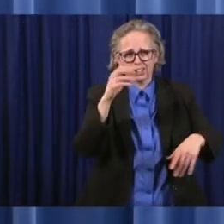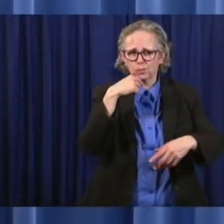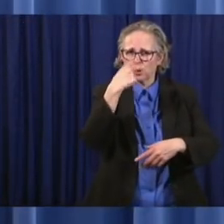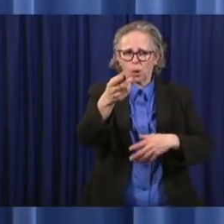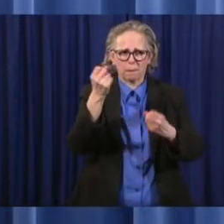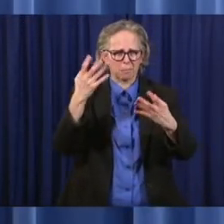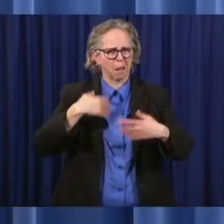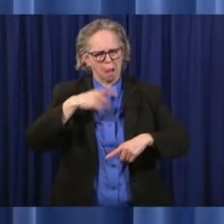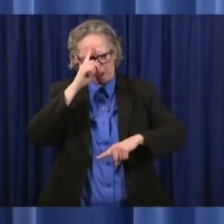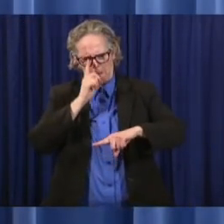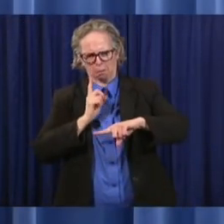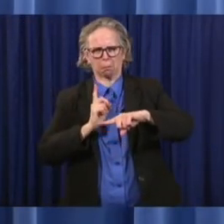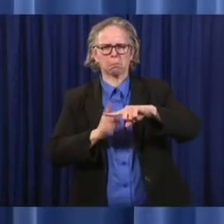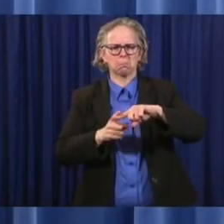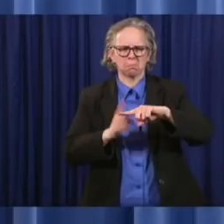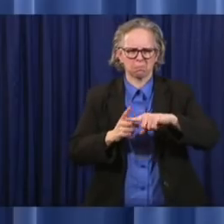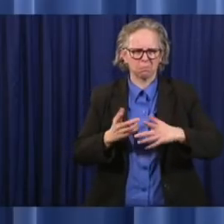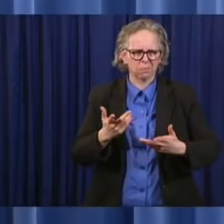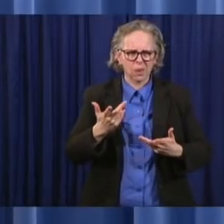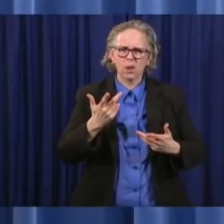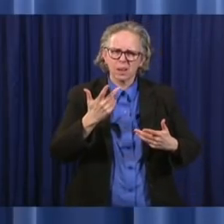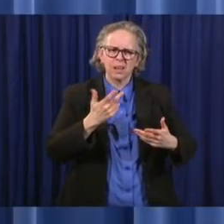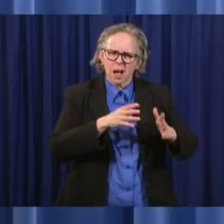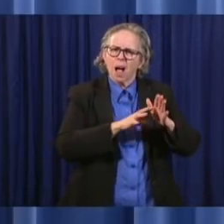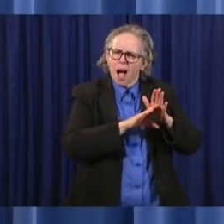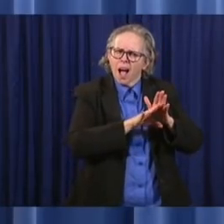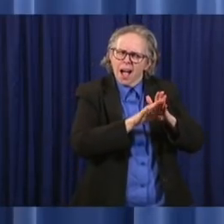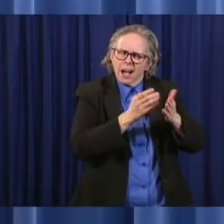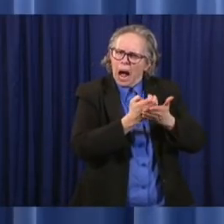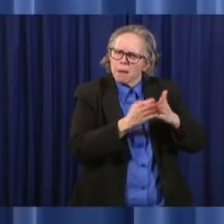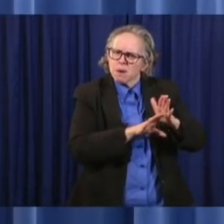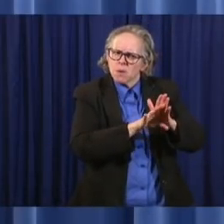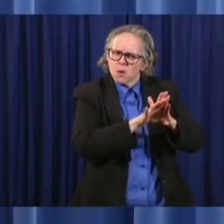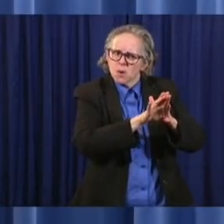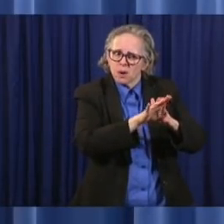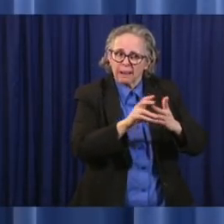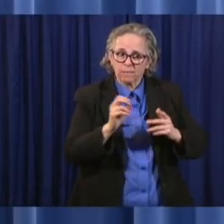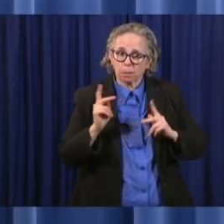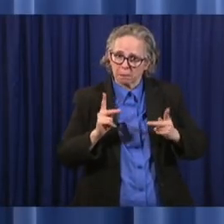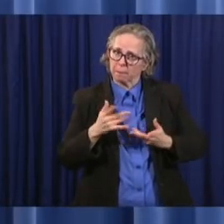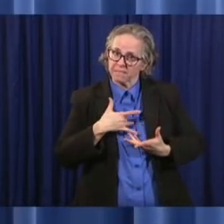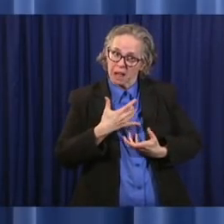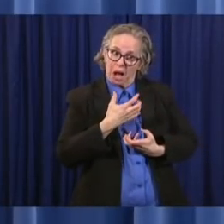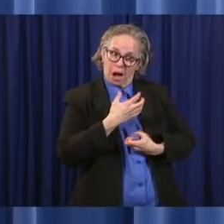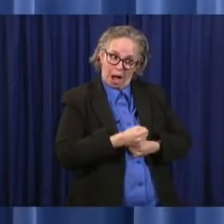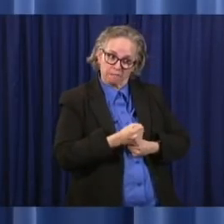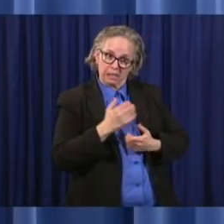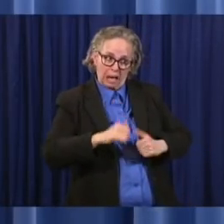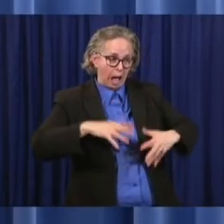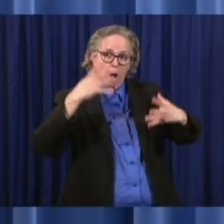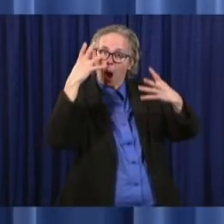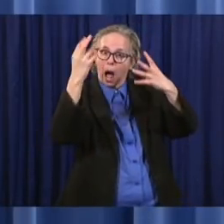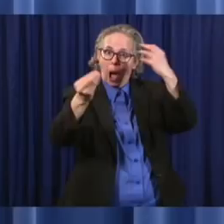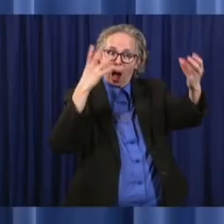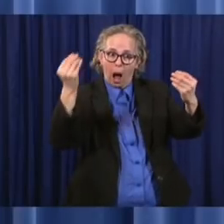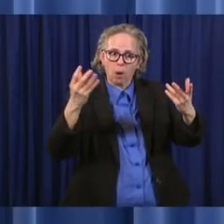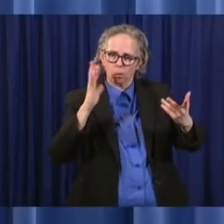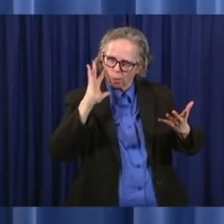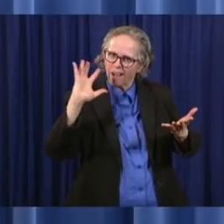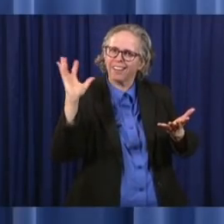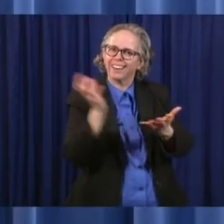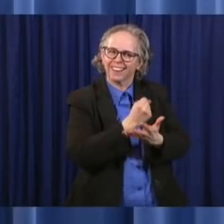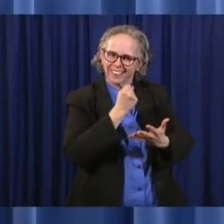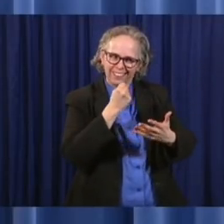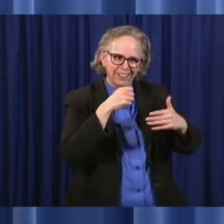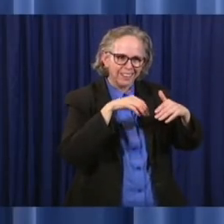back. I think if people have confidence that they can go out, they're going to go to restaurants, they're going to go to